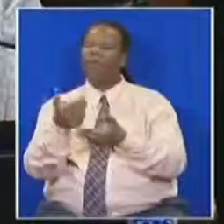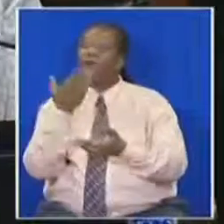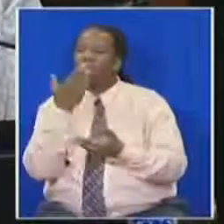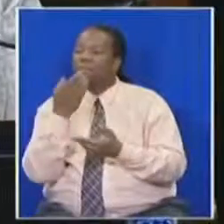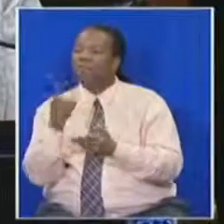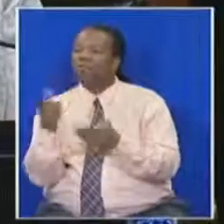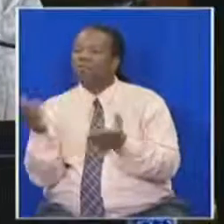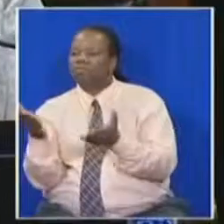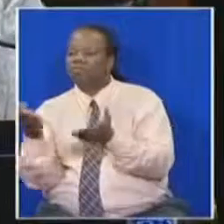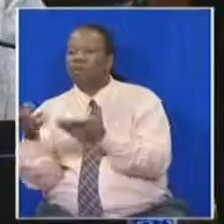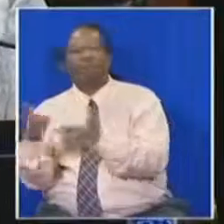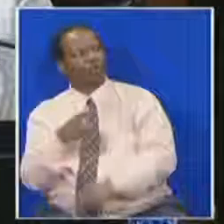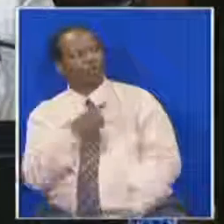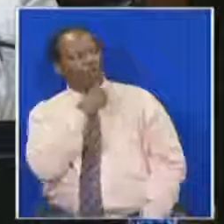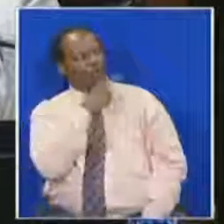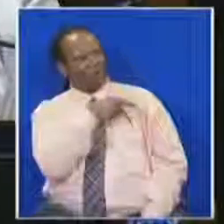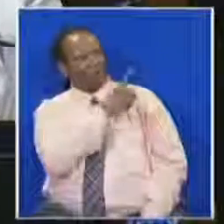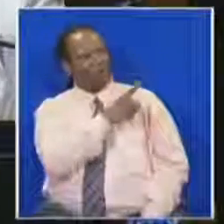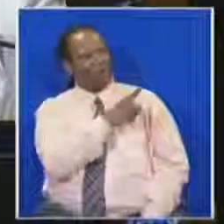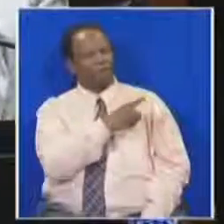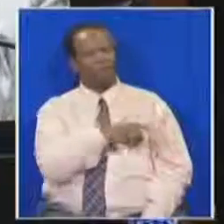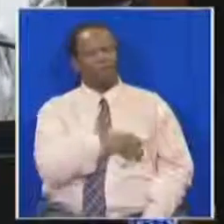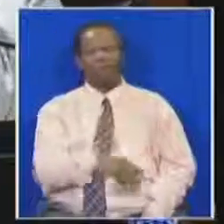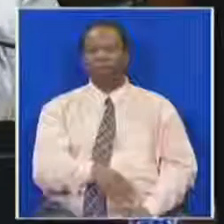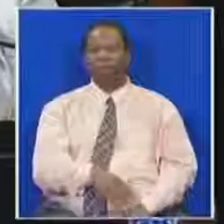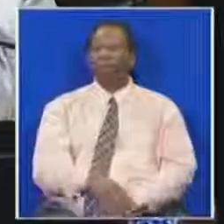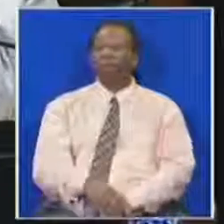leave the Shut house of Malema.